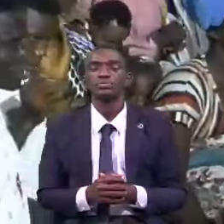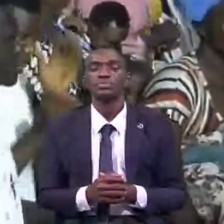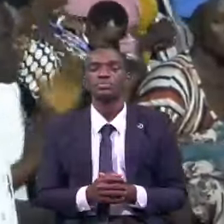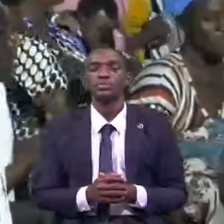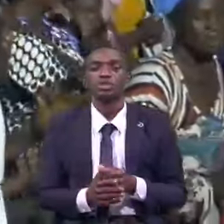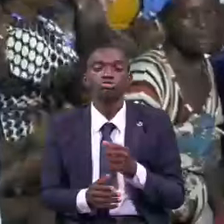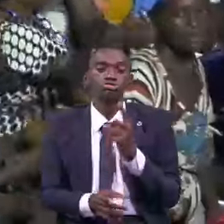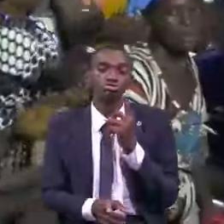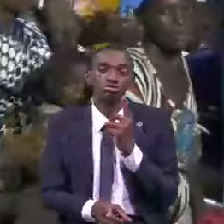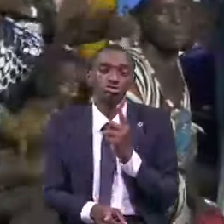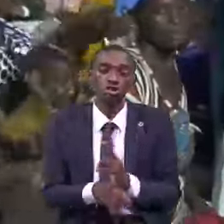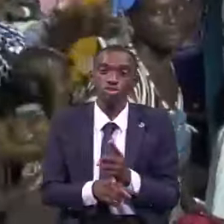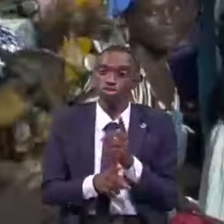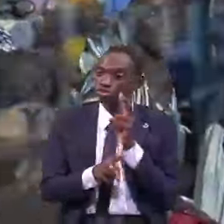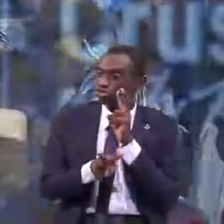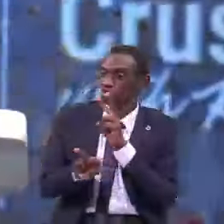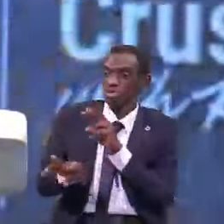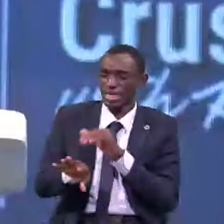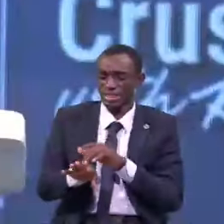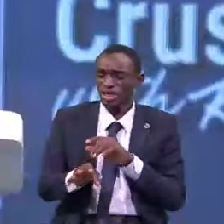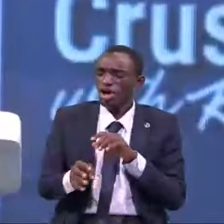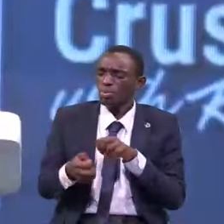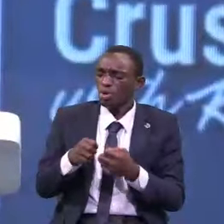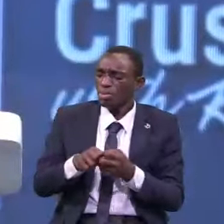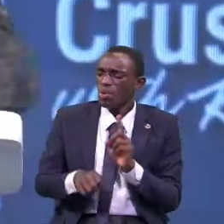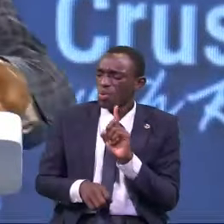Just look at the place you had the problem